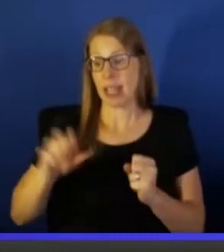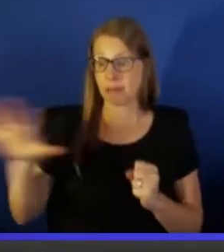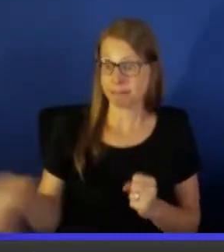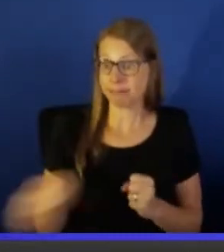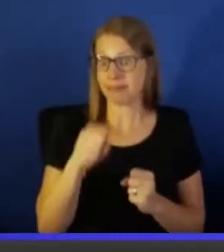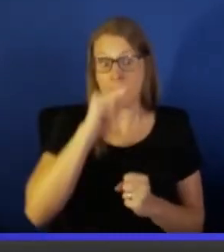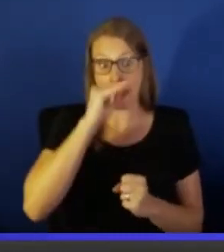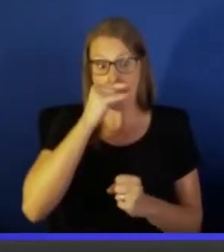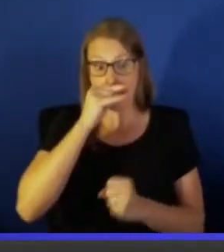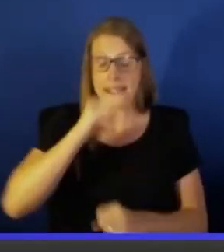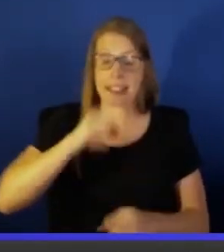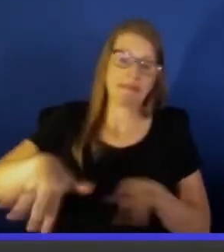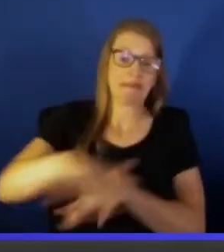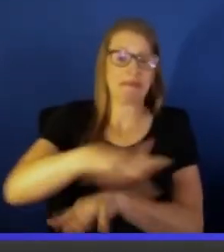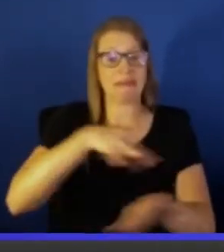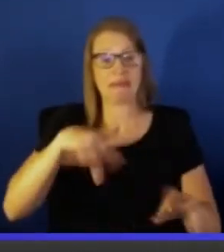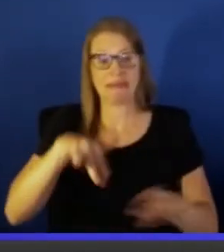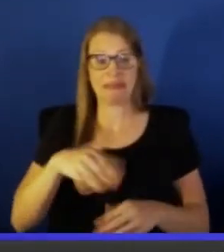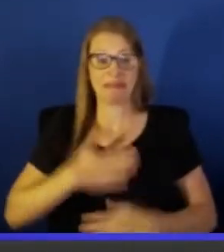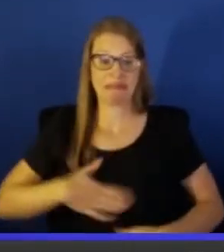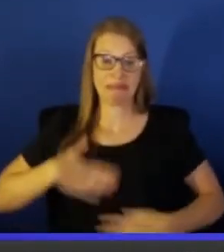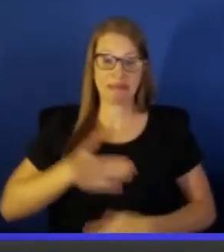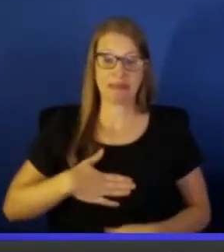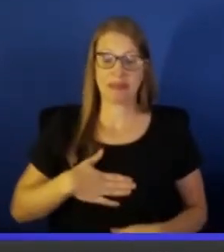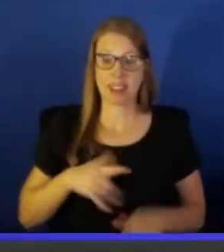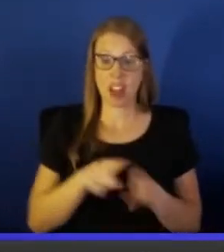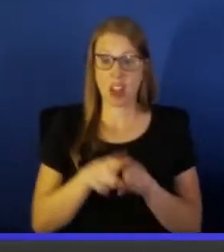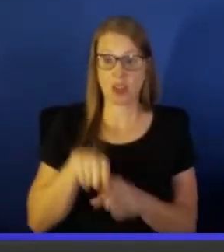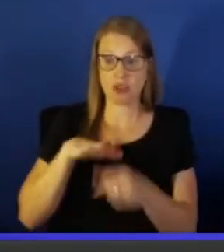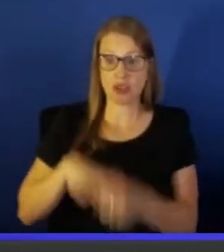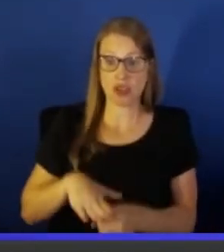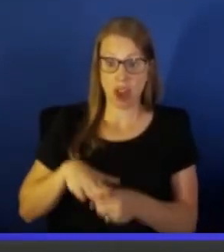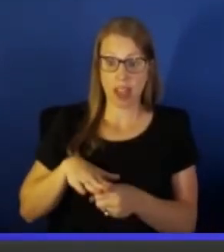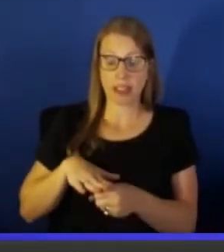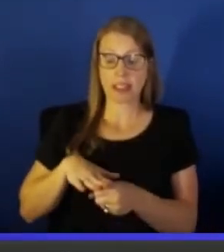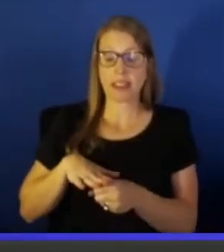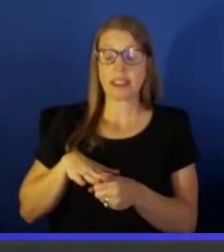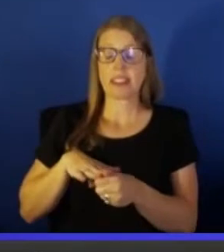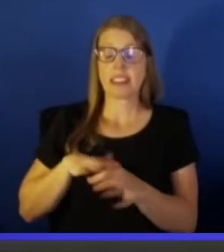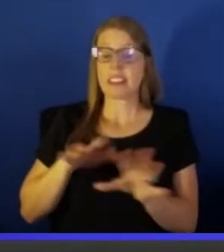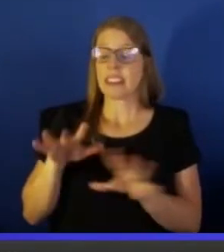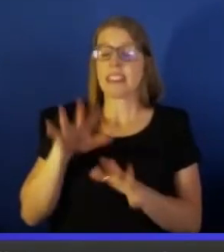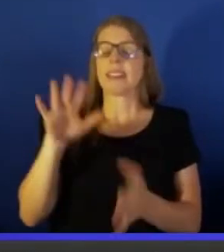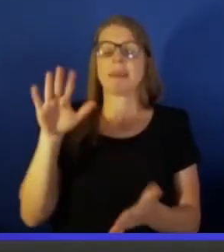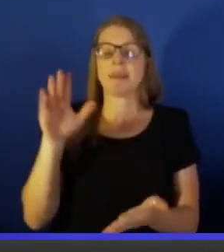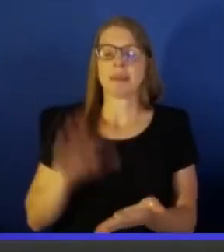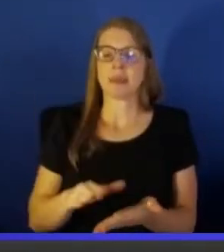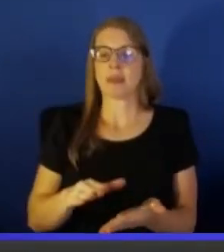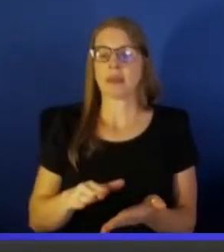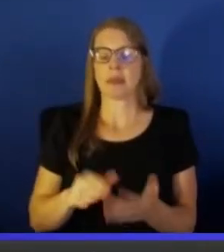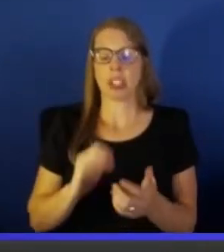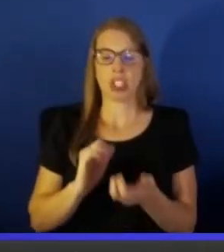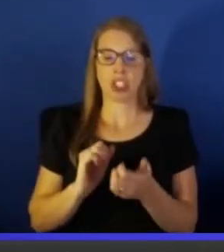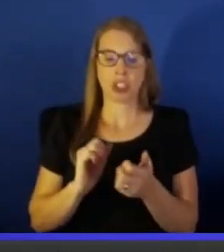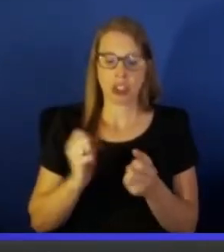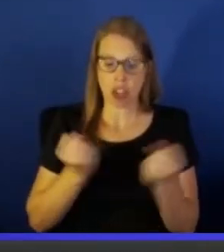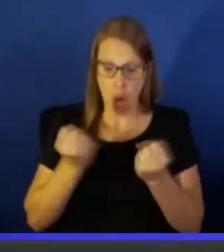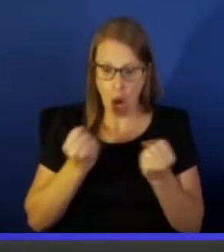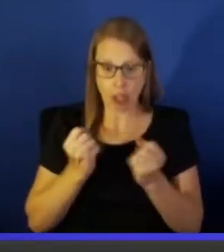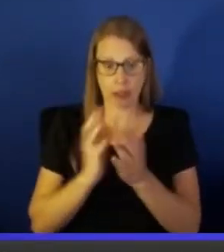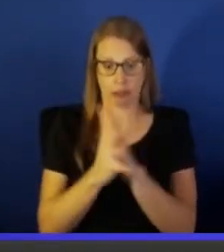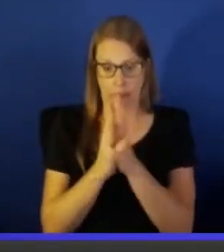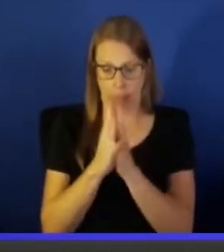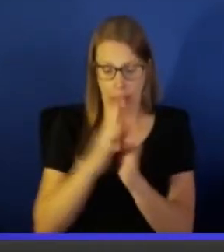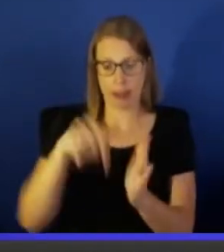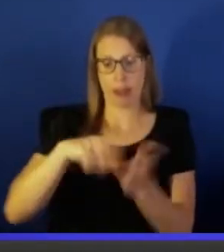out. And it also calms some of the stress in the environment. We've got cars, we've got hustle and bustle of downtown. This really does a lot for our